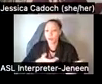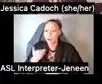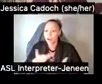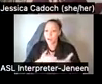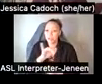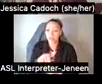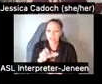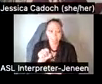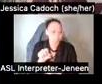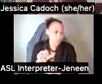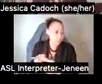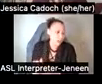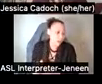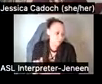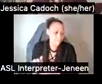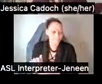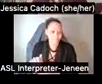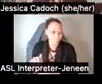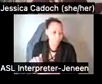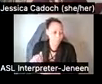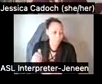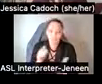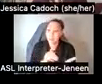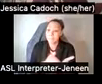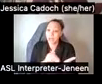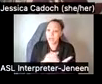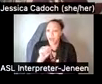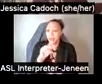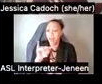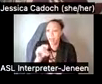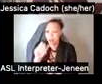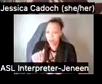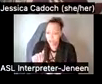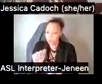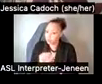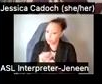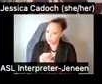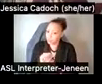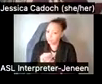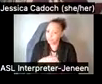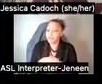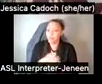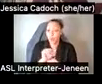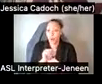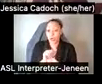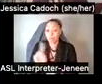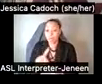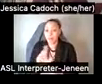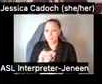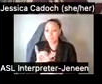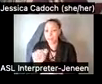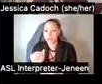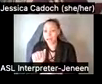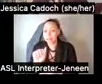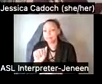Kadosh. She is a medical anthropologist working at Maya PBC as a